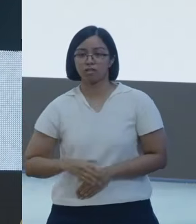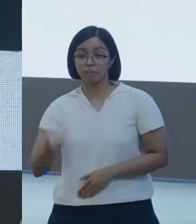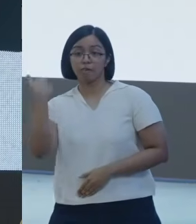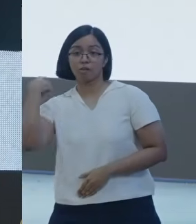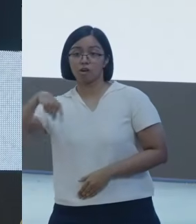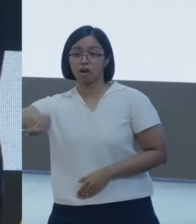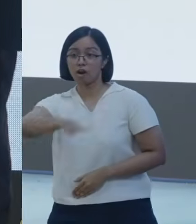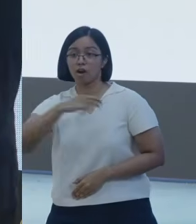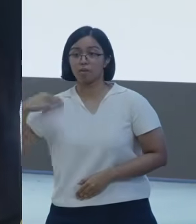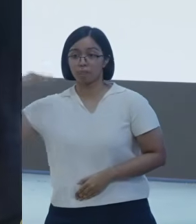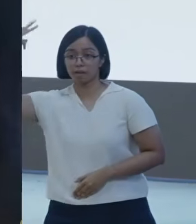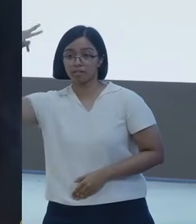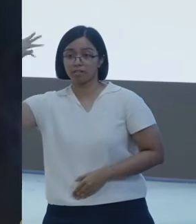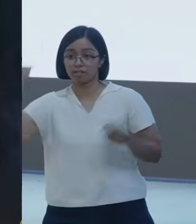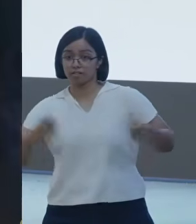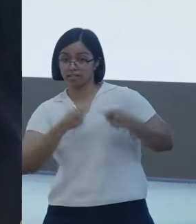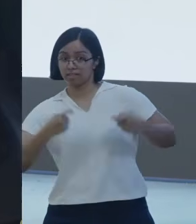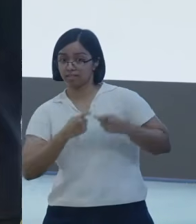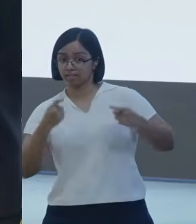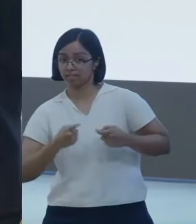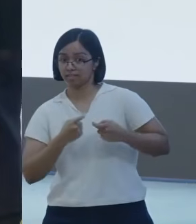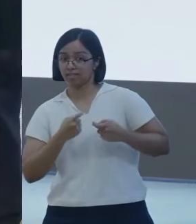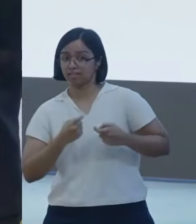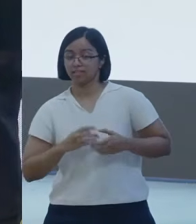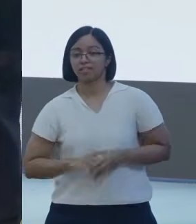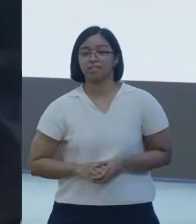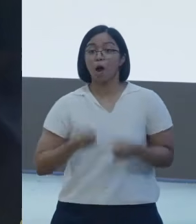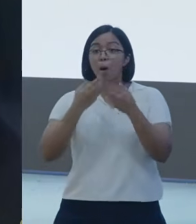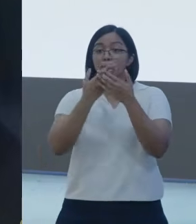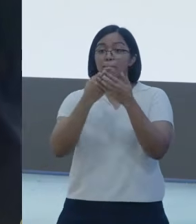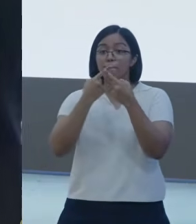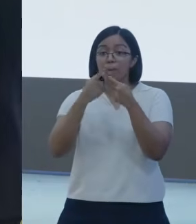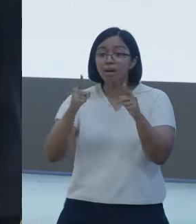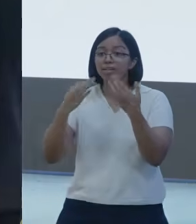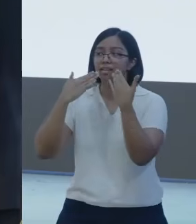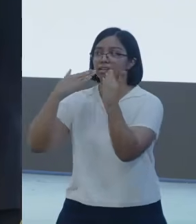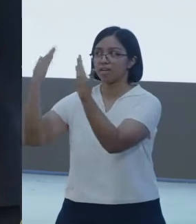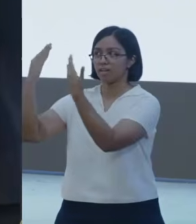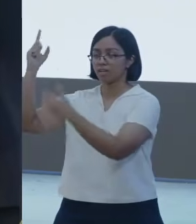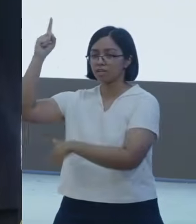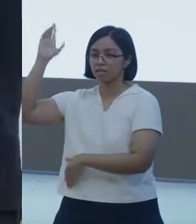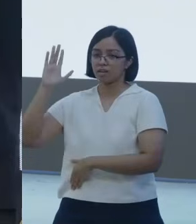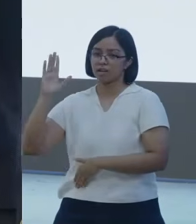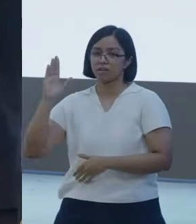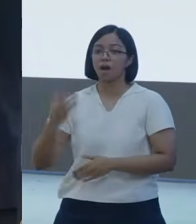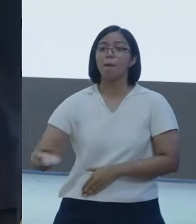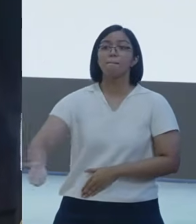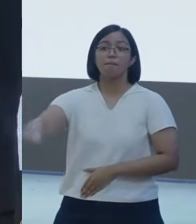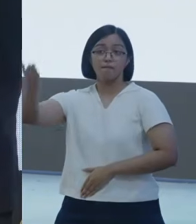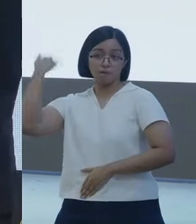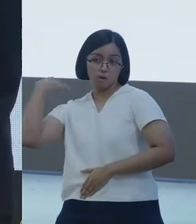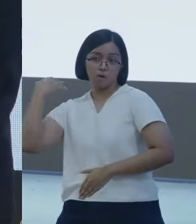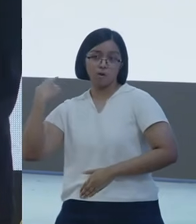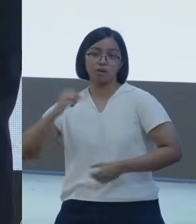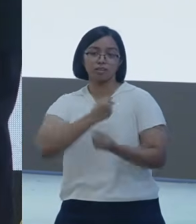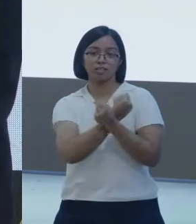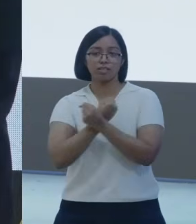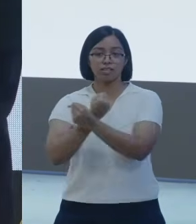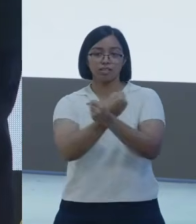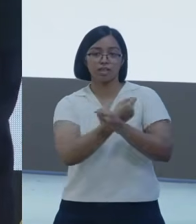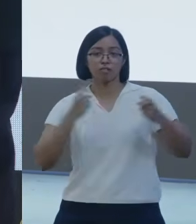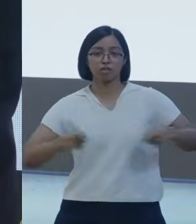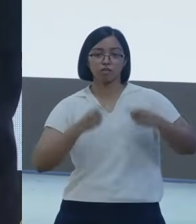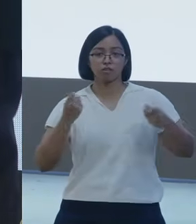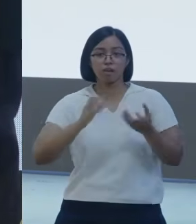We were slaves of sin, sabi ni Pablo. But thanks be to God that you were once slaves of sin, have become obedient